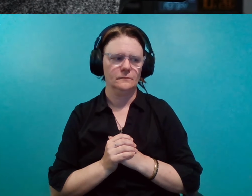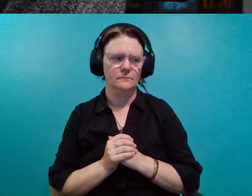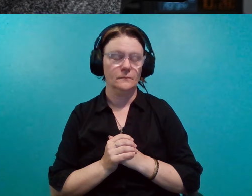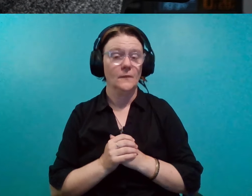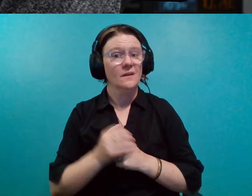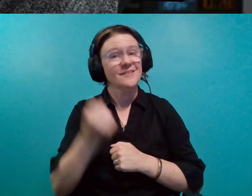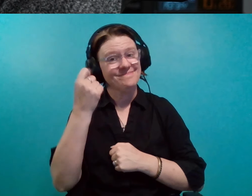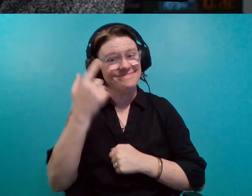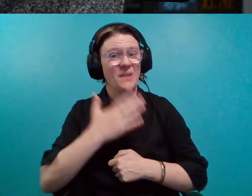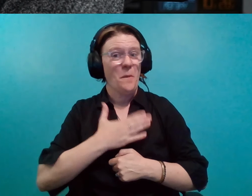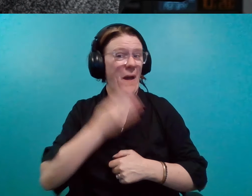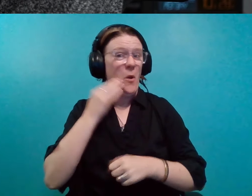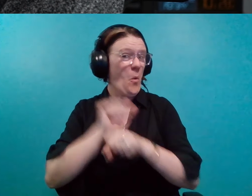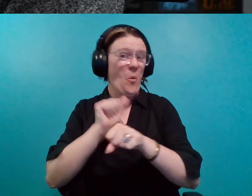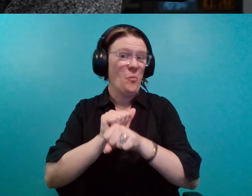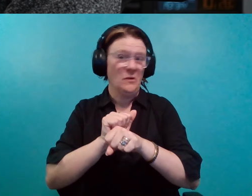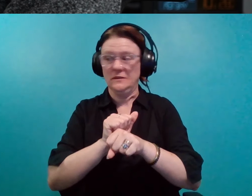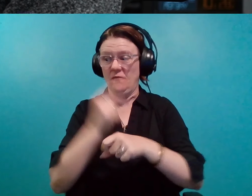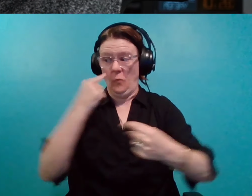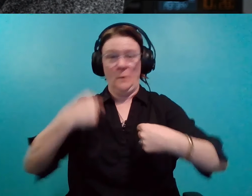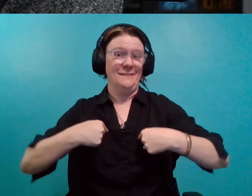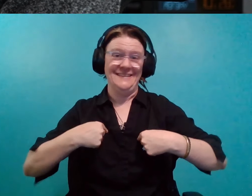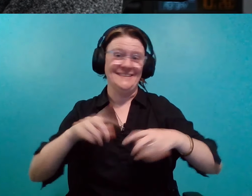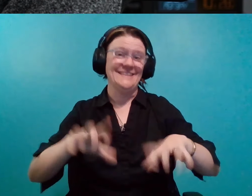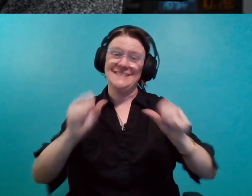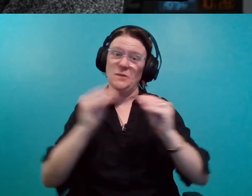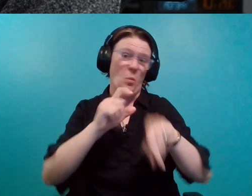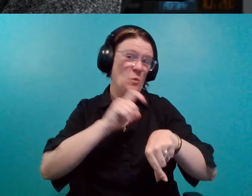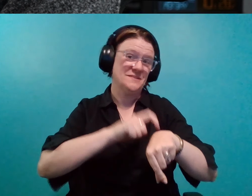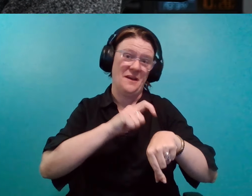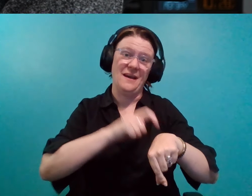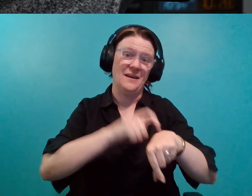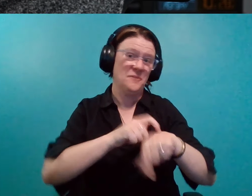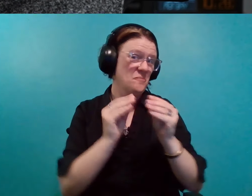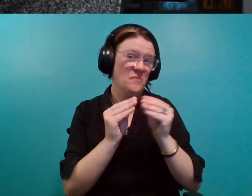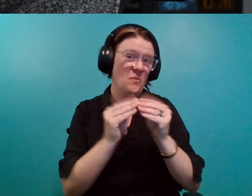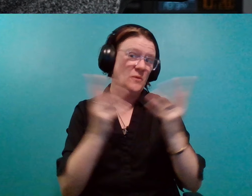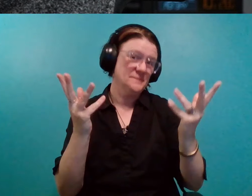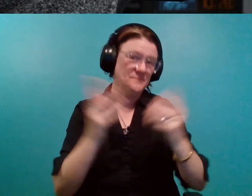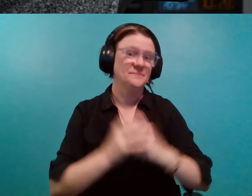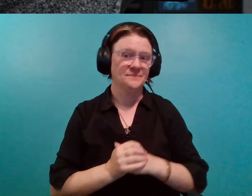homework. It takes me months